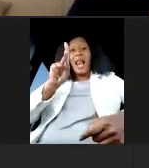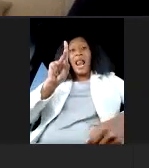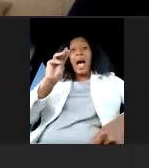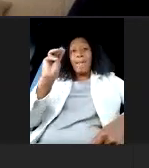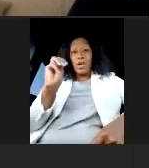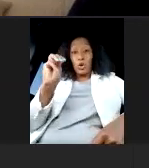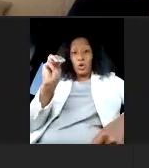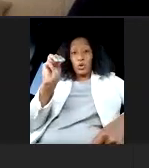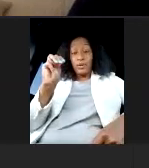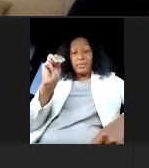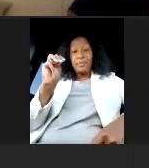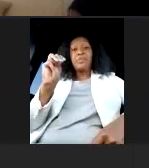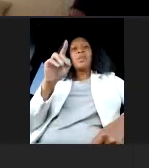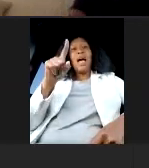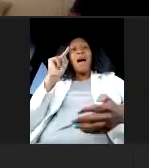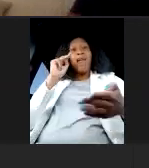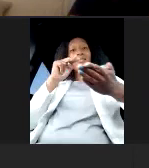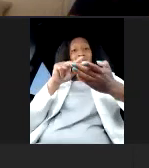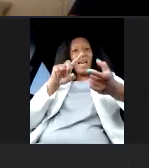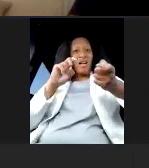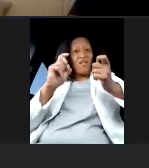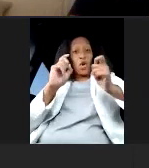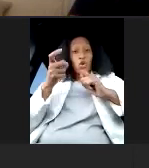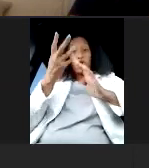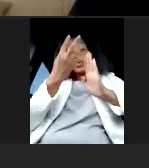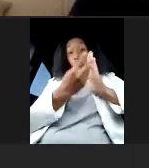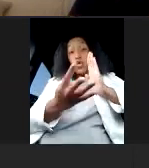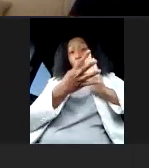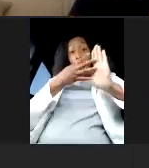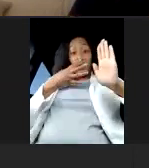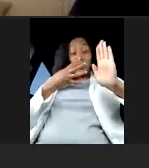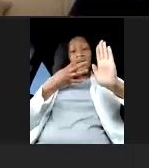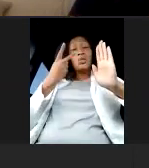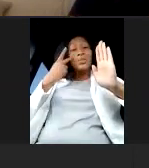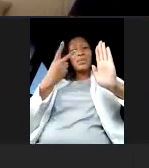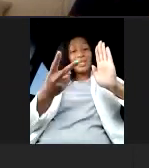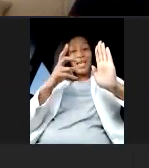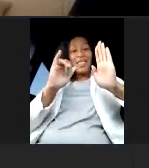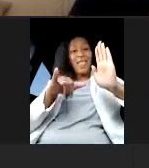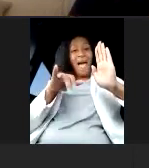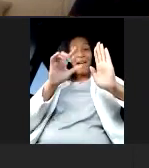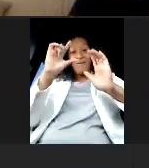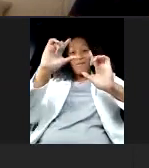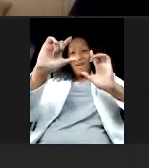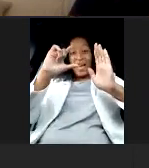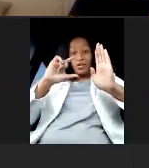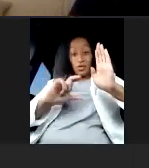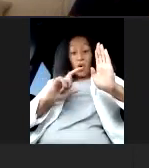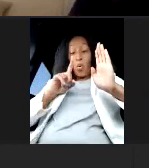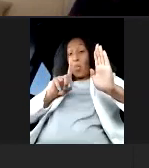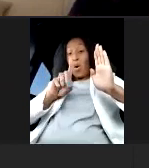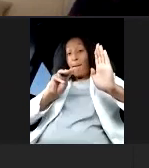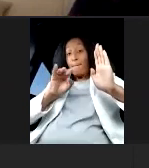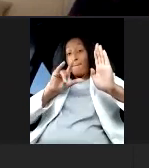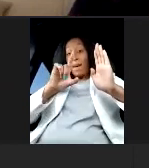And so I look on my conversion chart, and there's a conversion factor. 1 mile equals 1.609 kilometers.